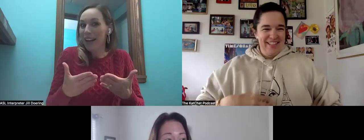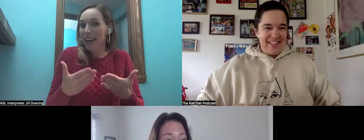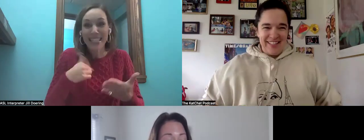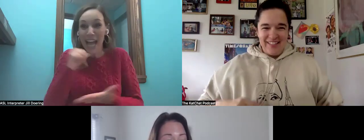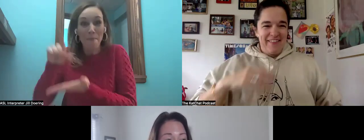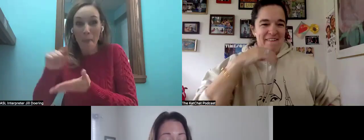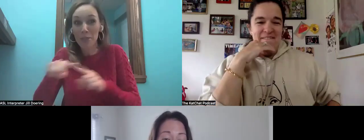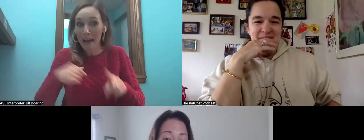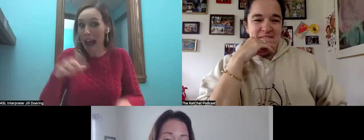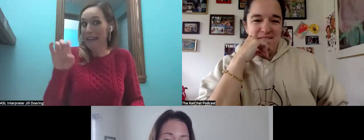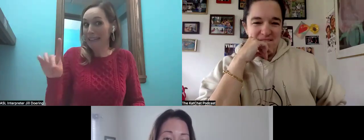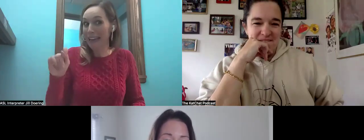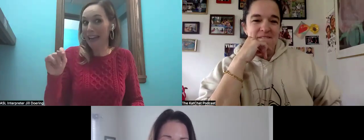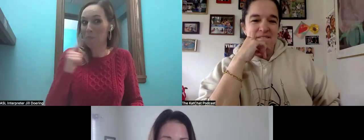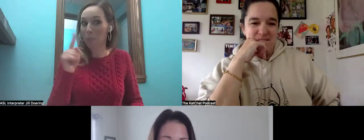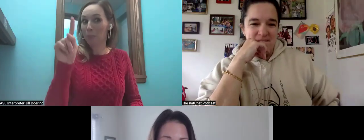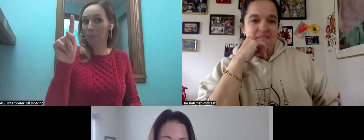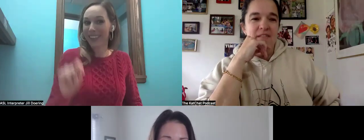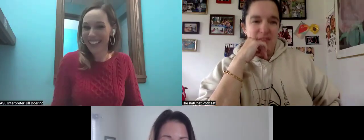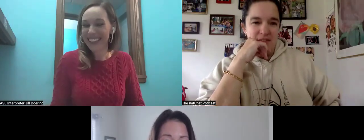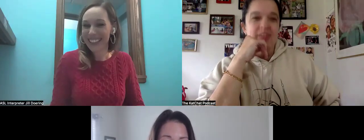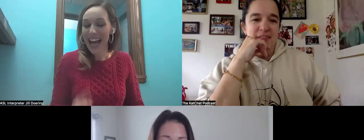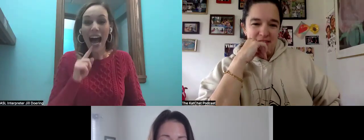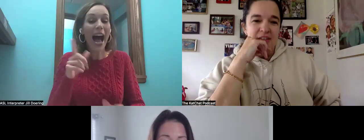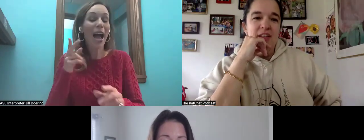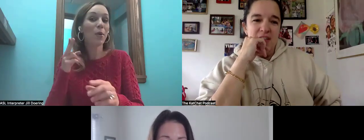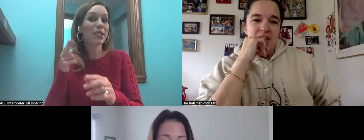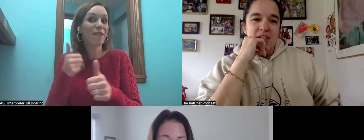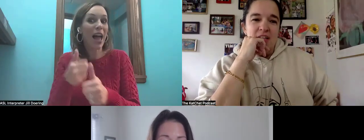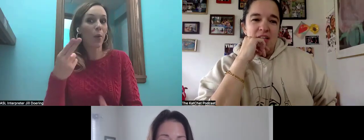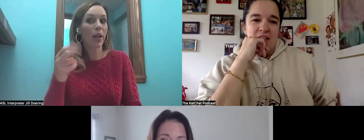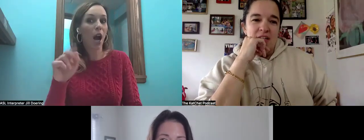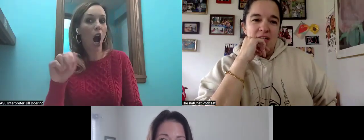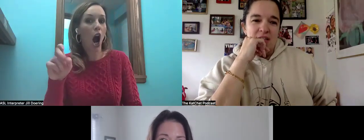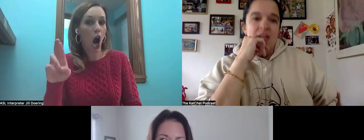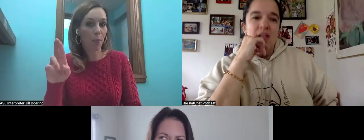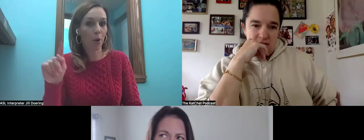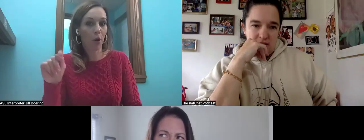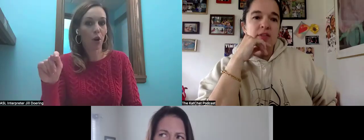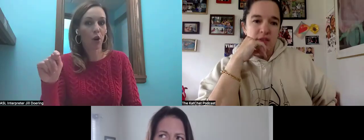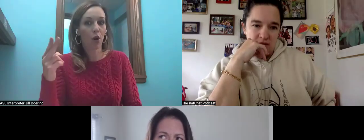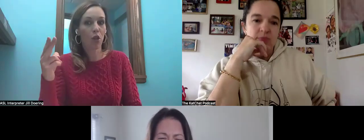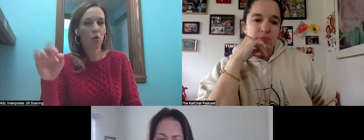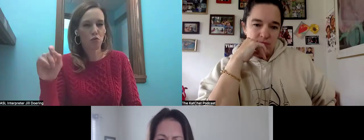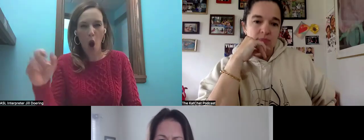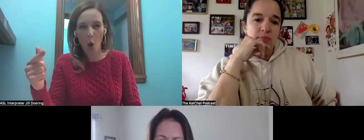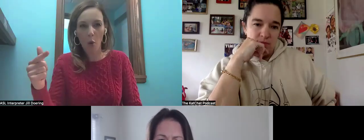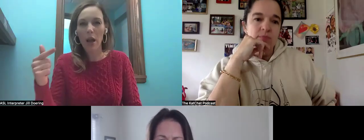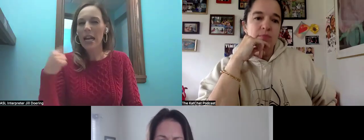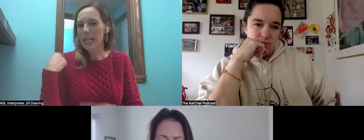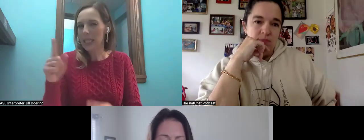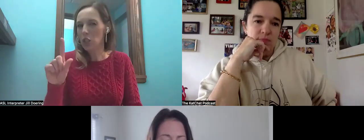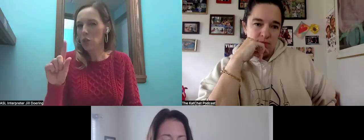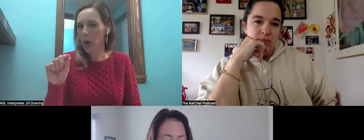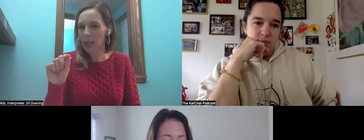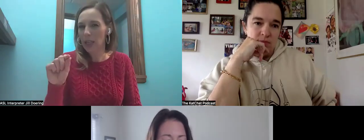And I had been following Harpeth Road since Jenny opened it in about 2021 or 2022, somewhere around